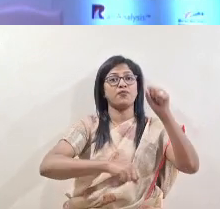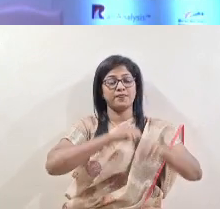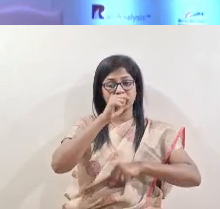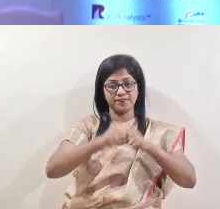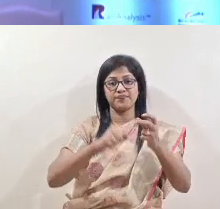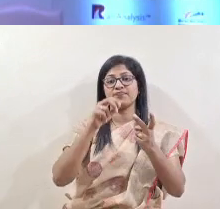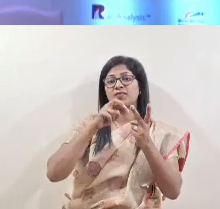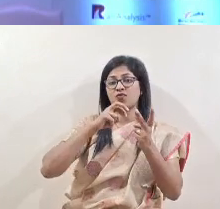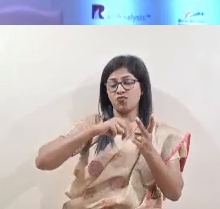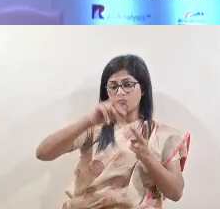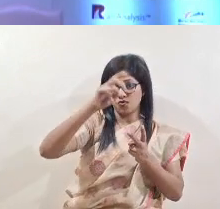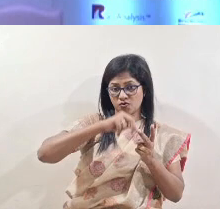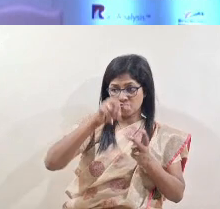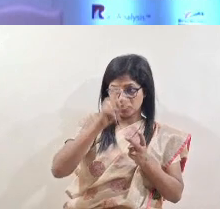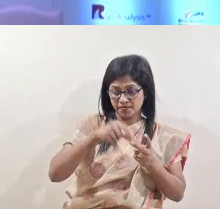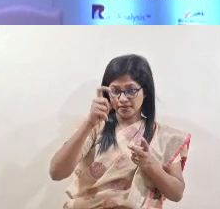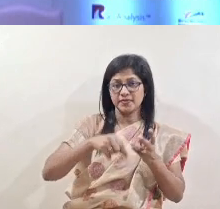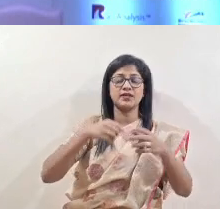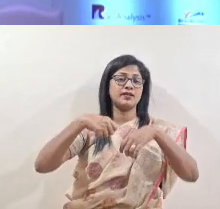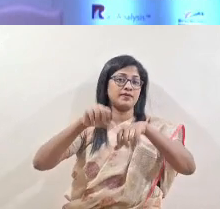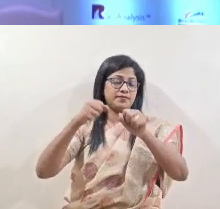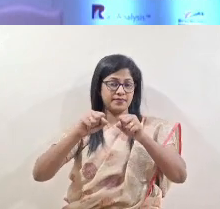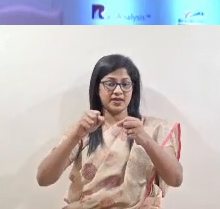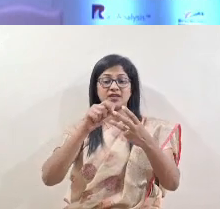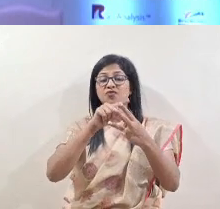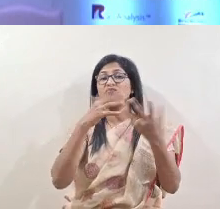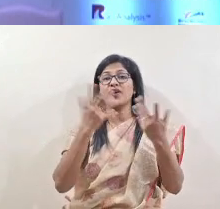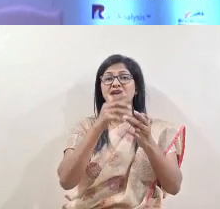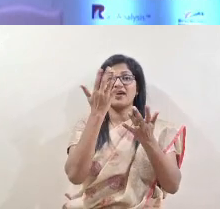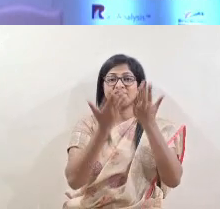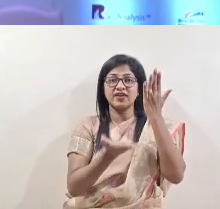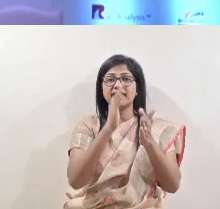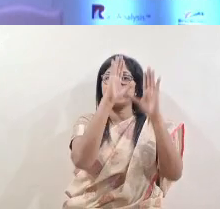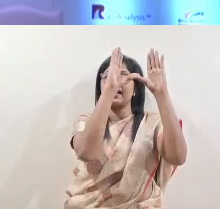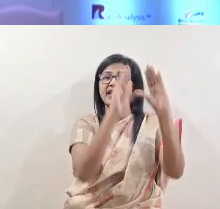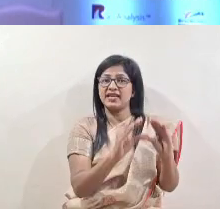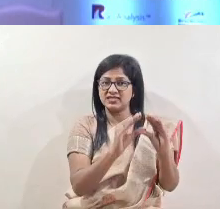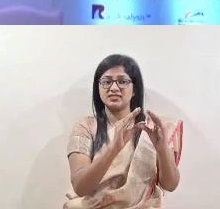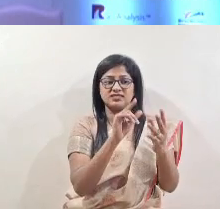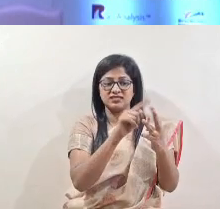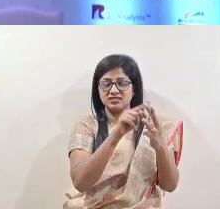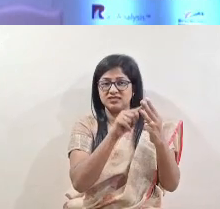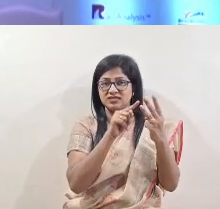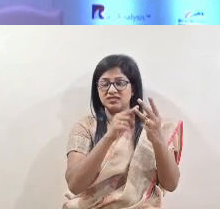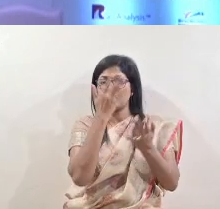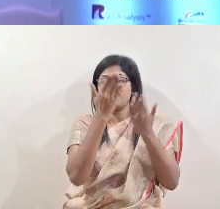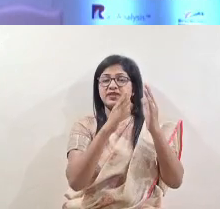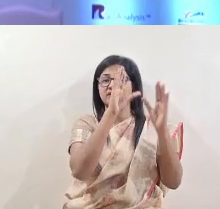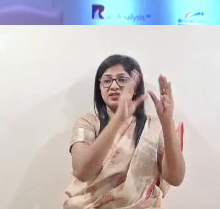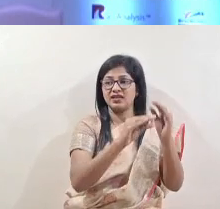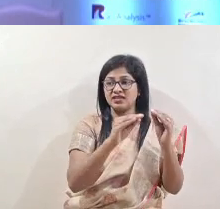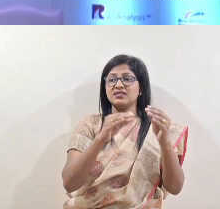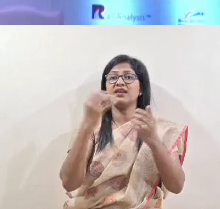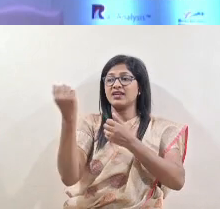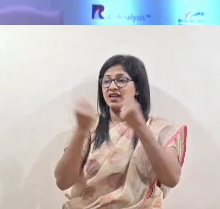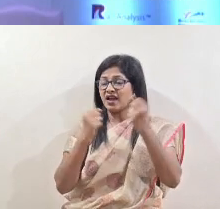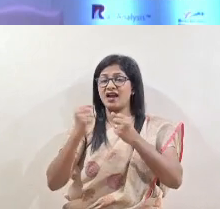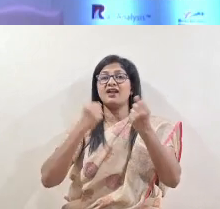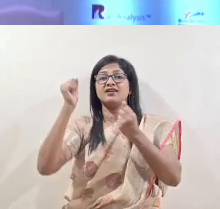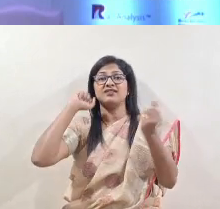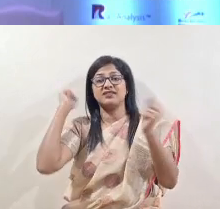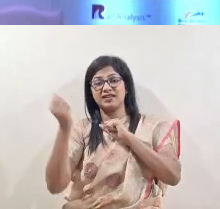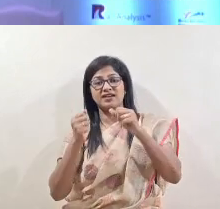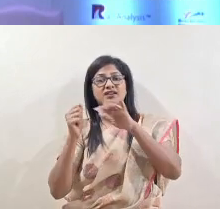bicyclists, pedestrians, and motorized two-wheelers because their weight is less and their external protective measure comparative to the cars, trucks,